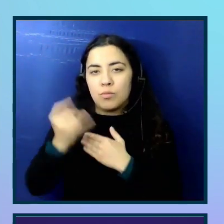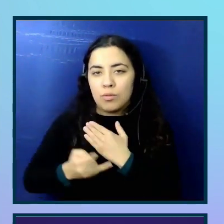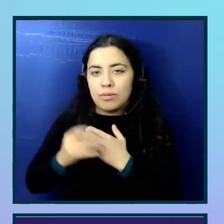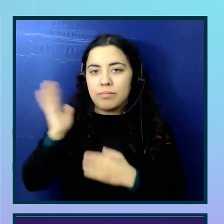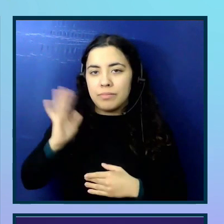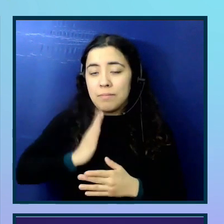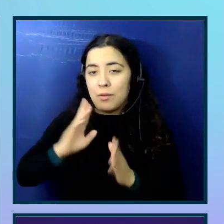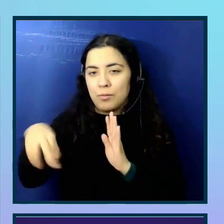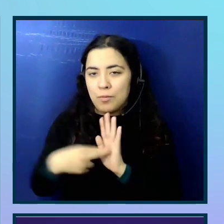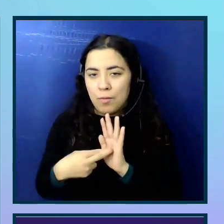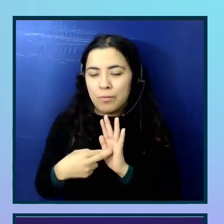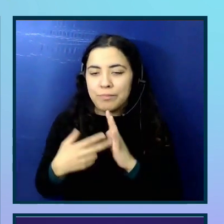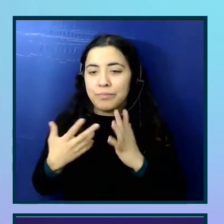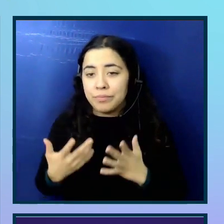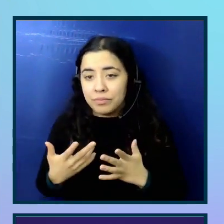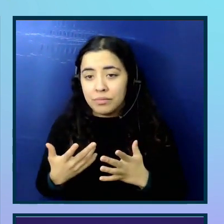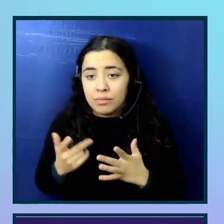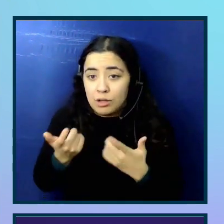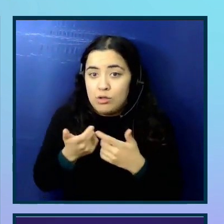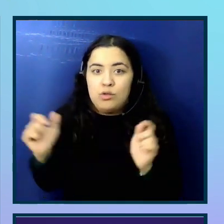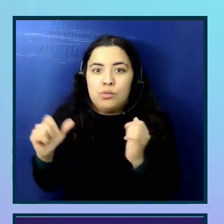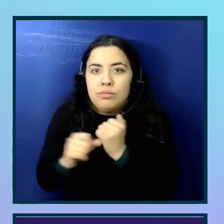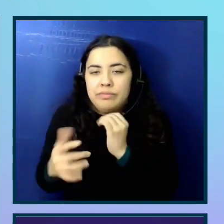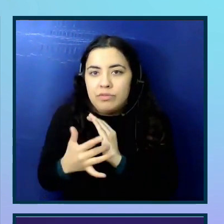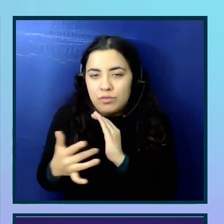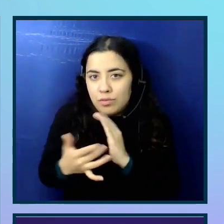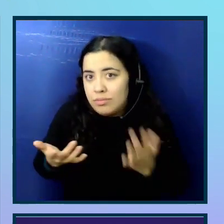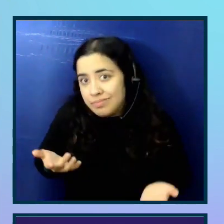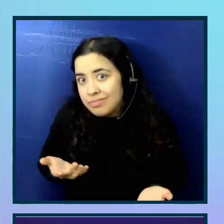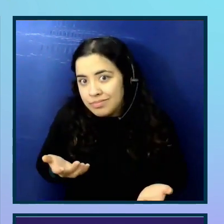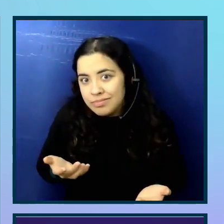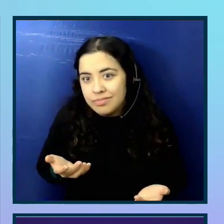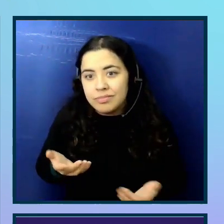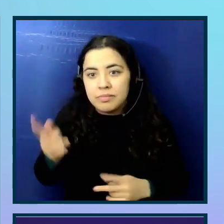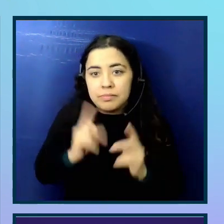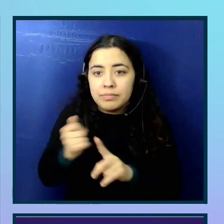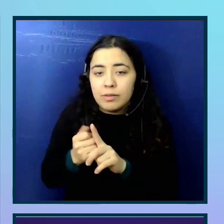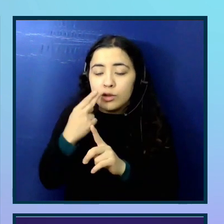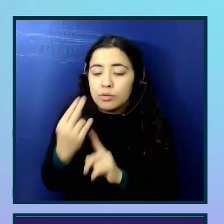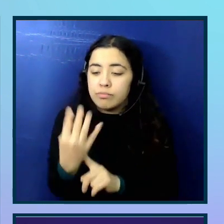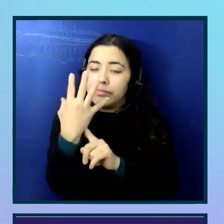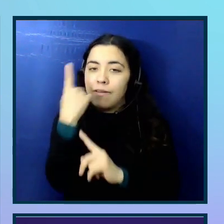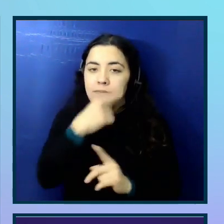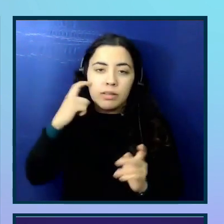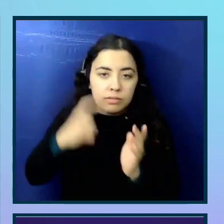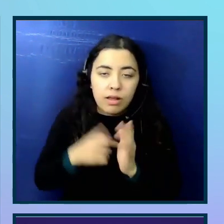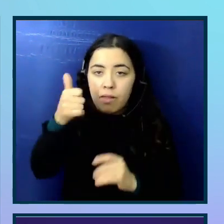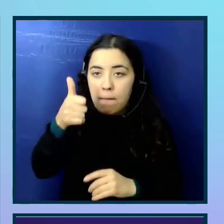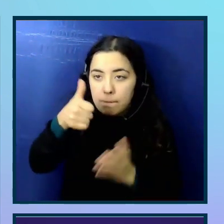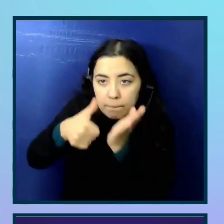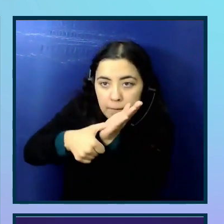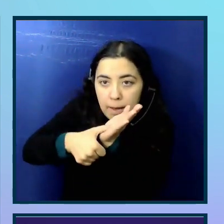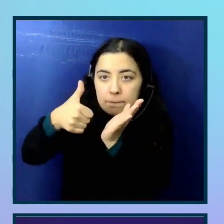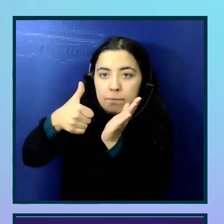previous role, and it's a huge assistive technology when you think about it. People can use Face ID, they can use thumbprint. There